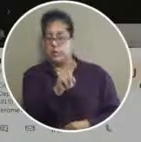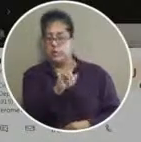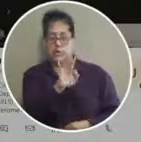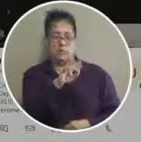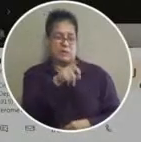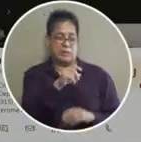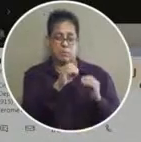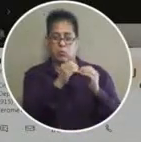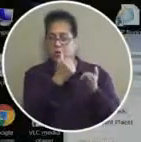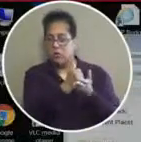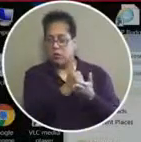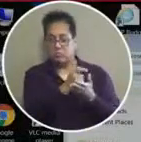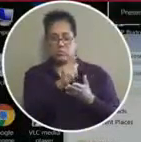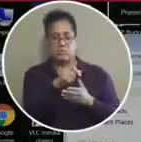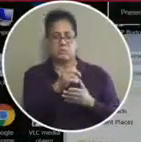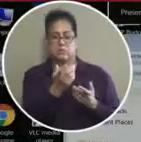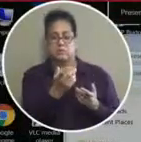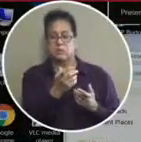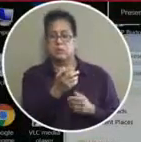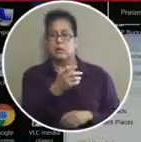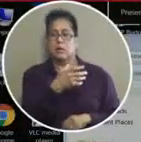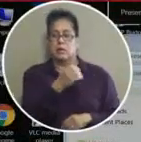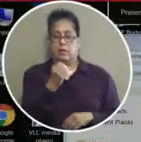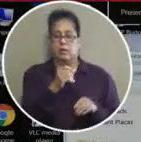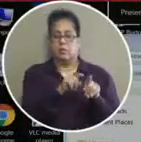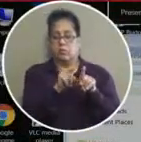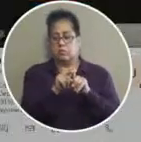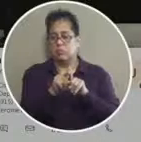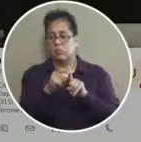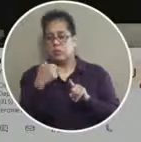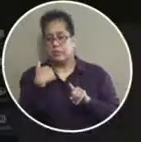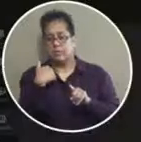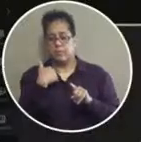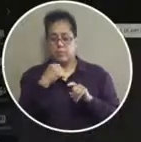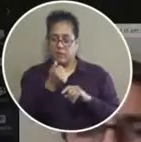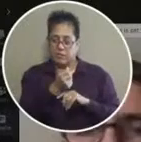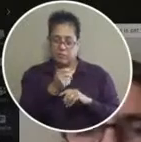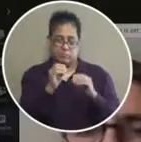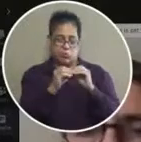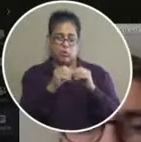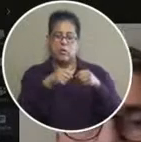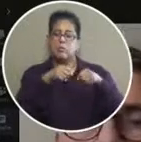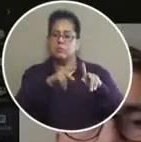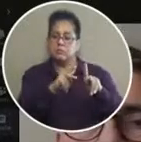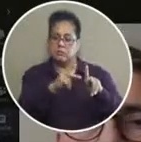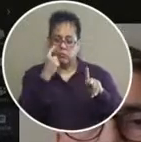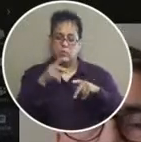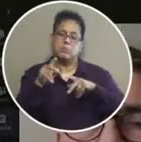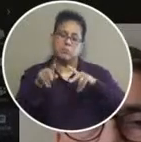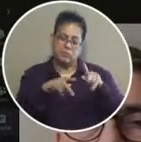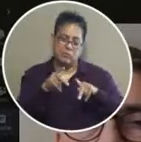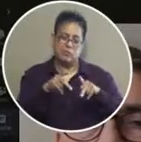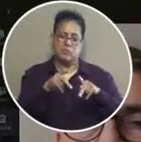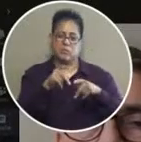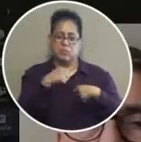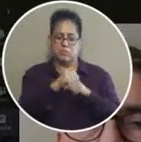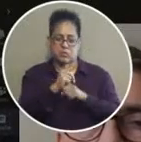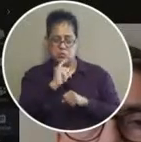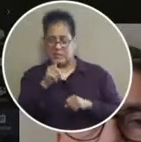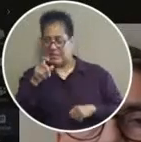need additional assistance. And we have a variety of opportunities for them to make sure that,